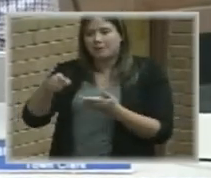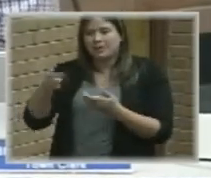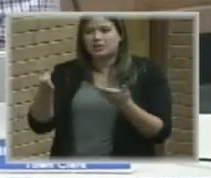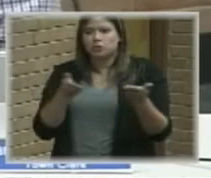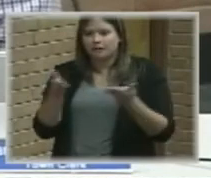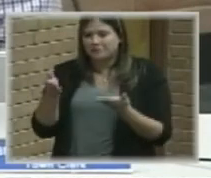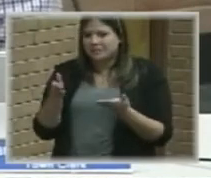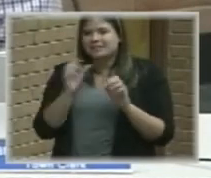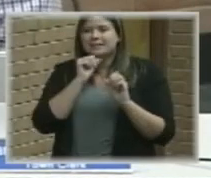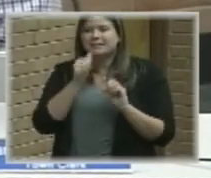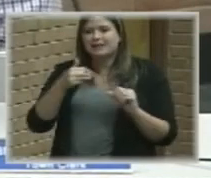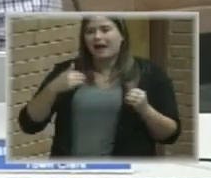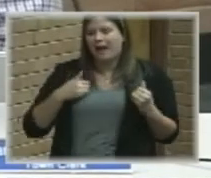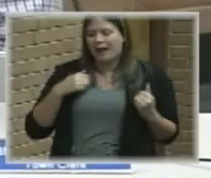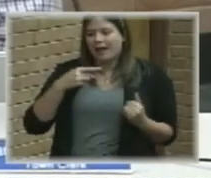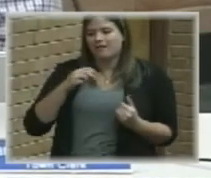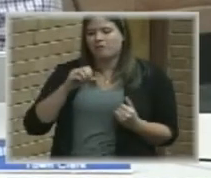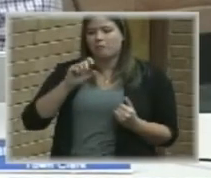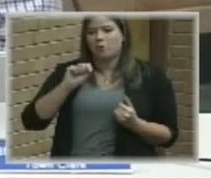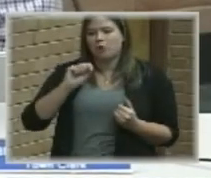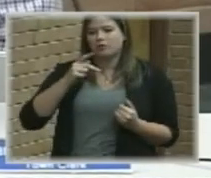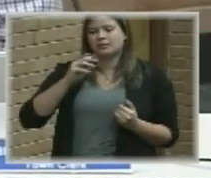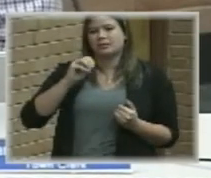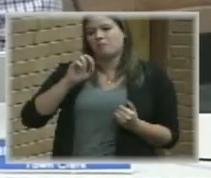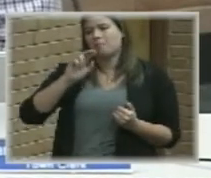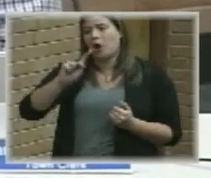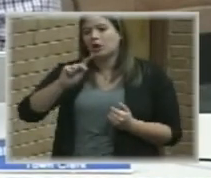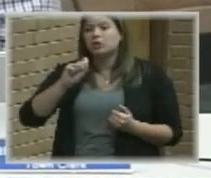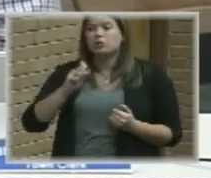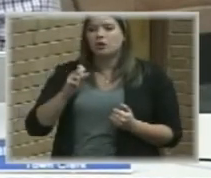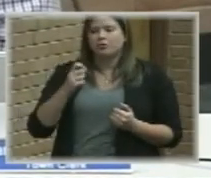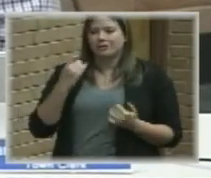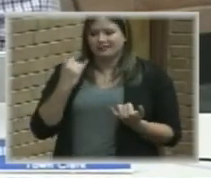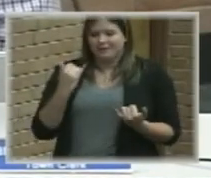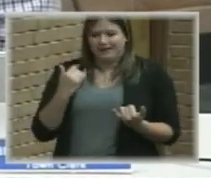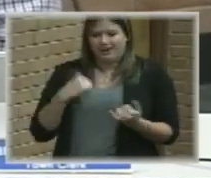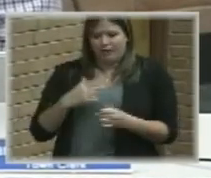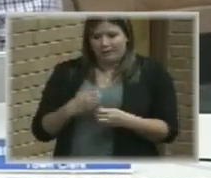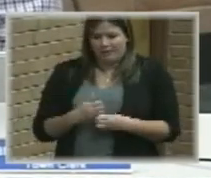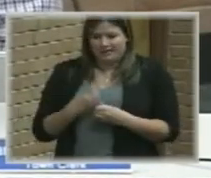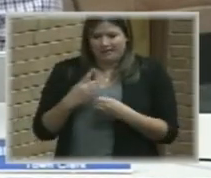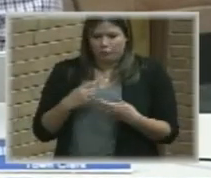postmark. So just today we received one where somebody mailed